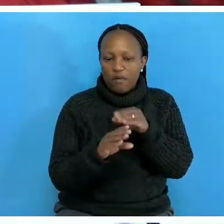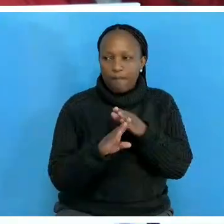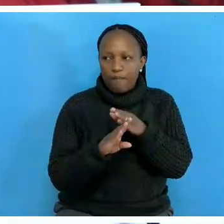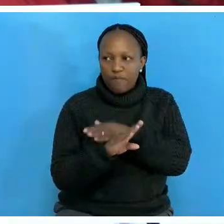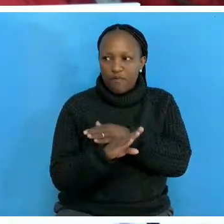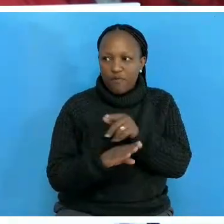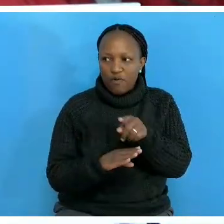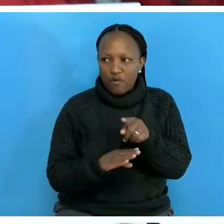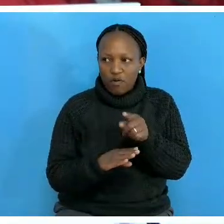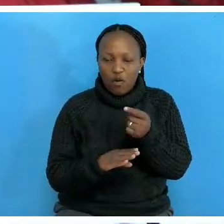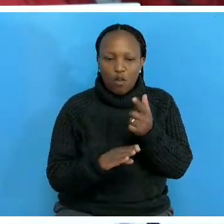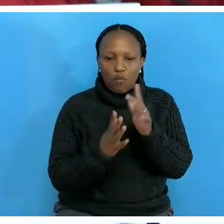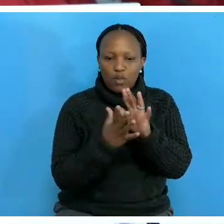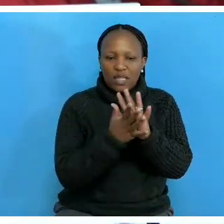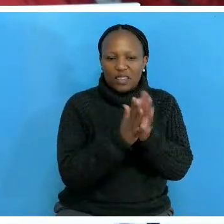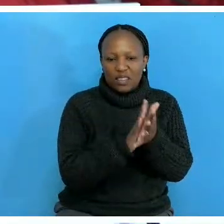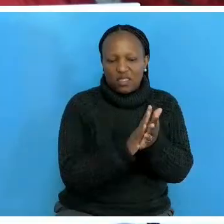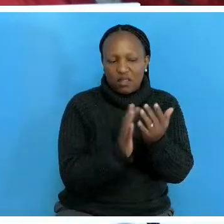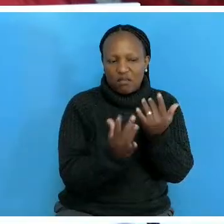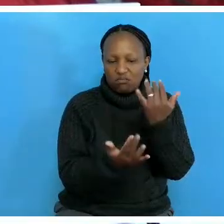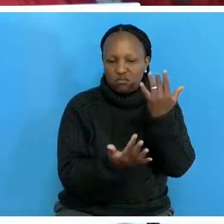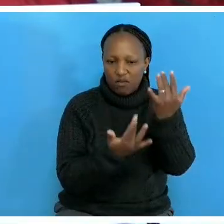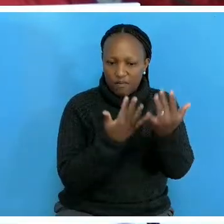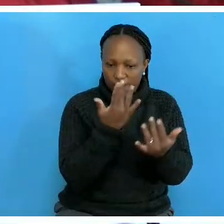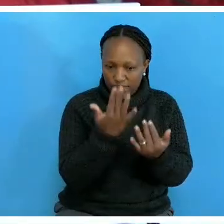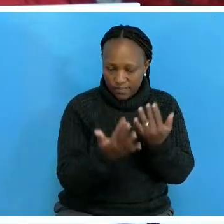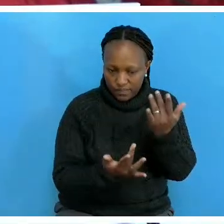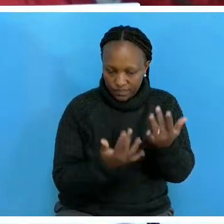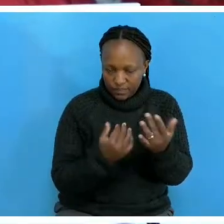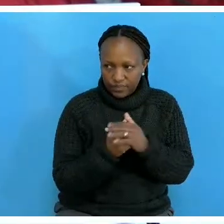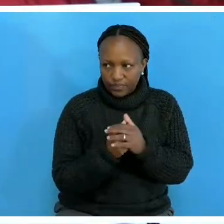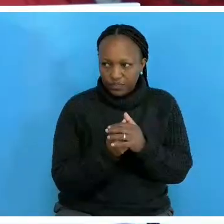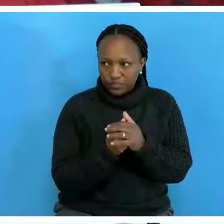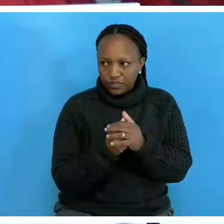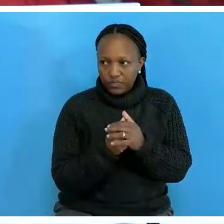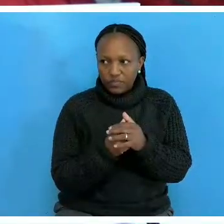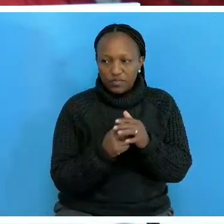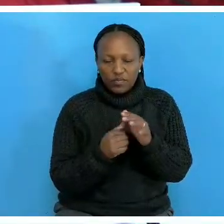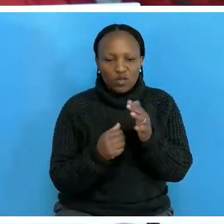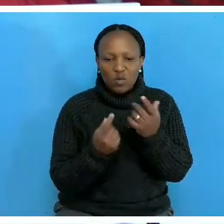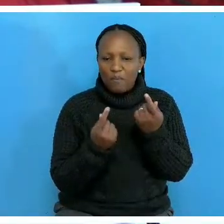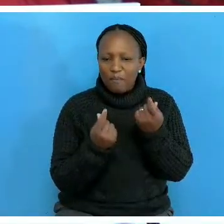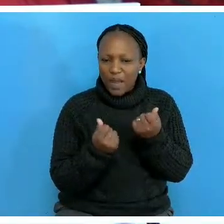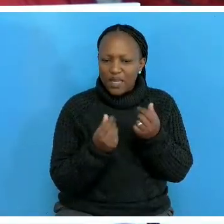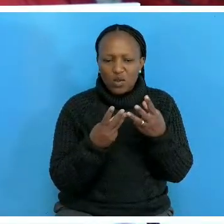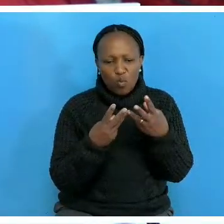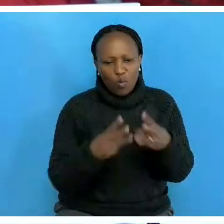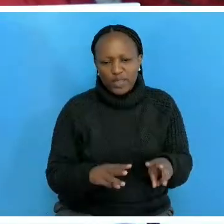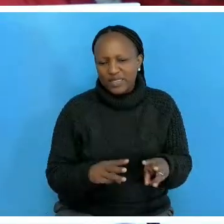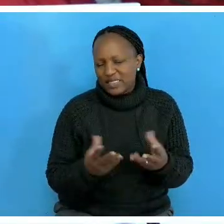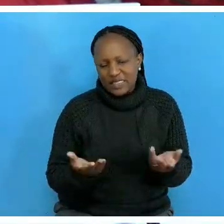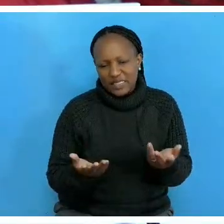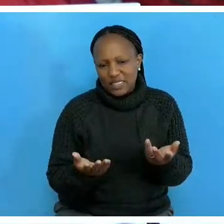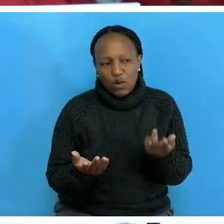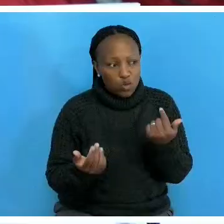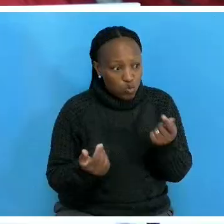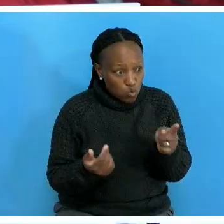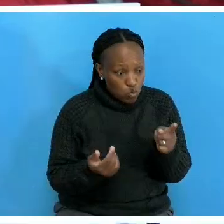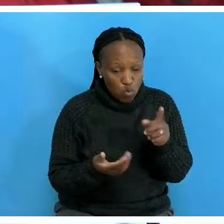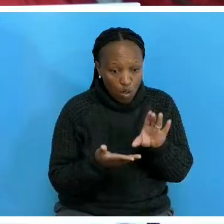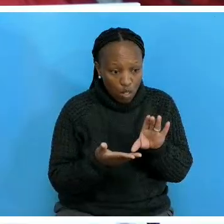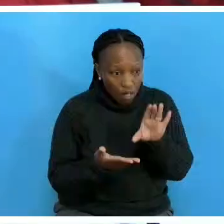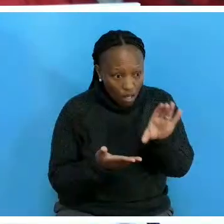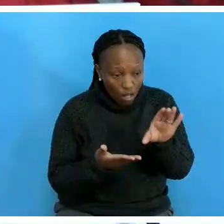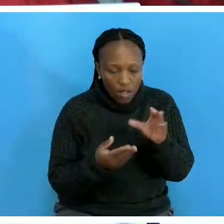almost vandalized and it burned down. So let's not waste the monies that you've also invested on